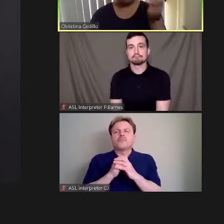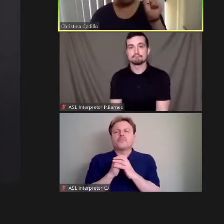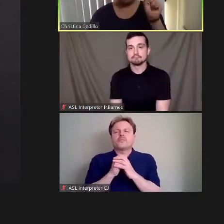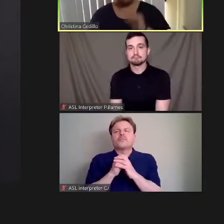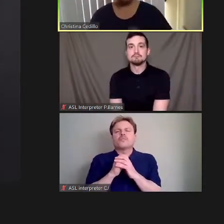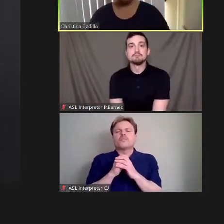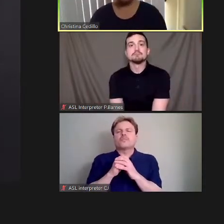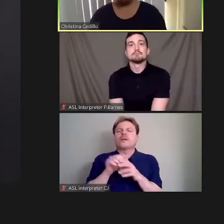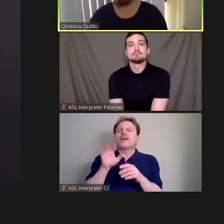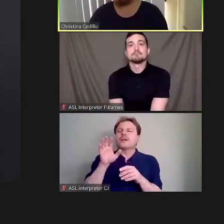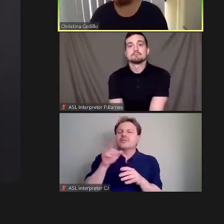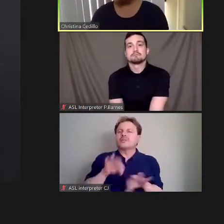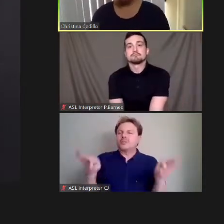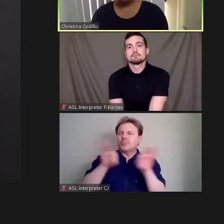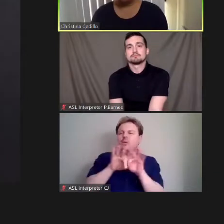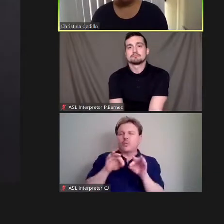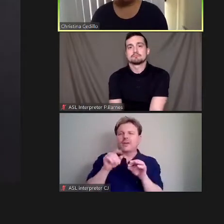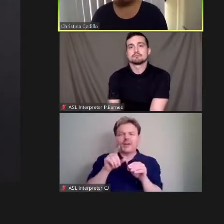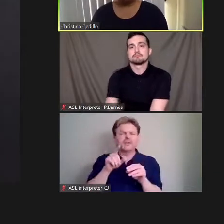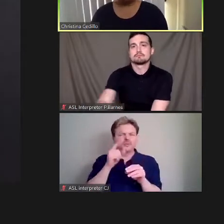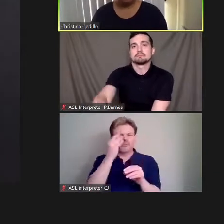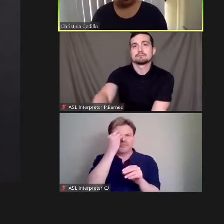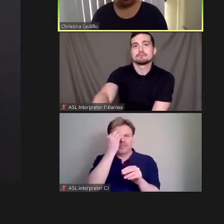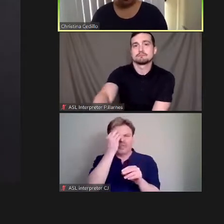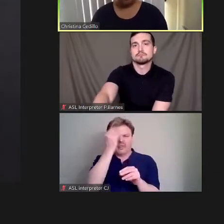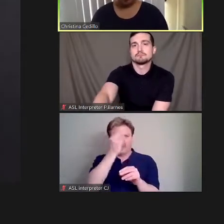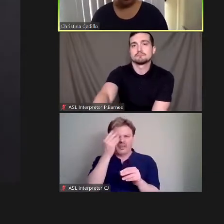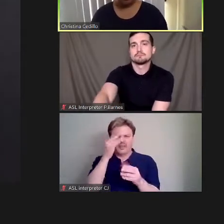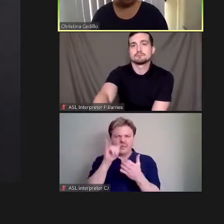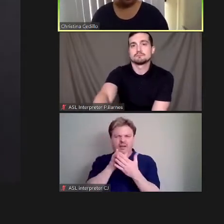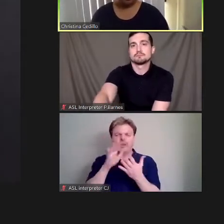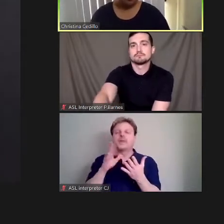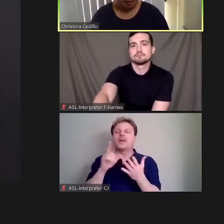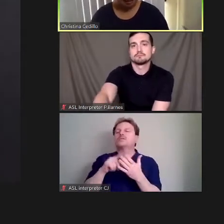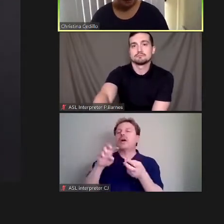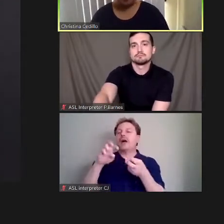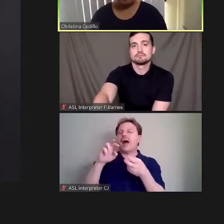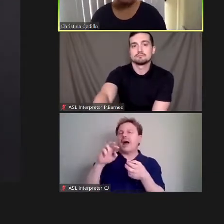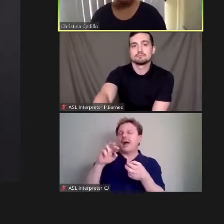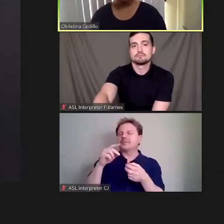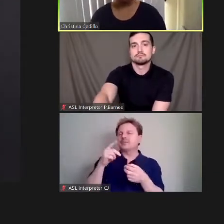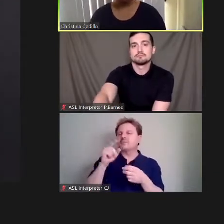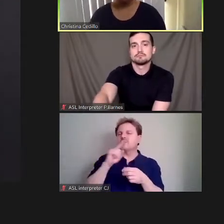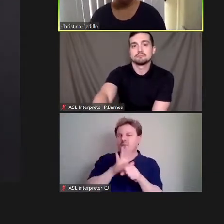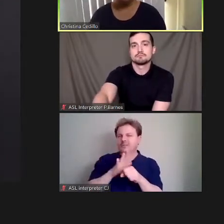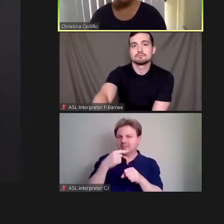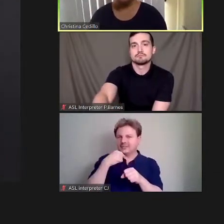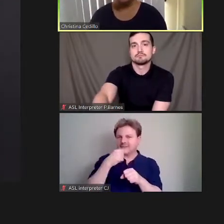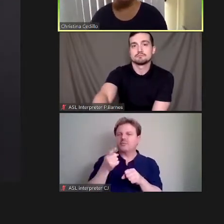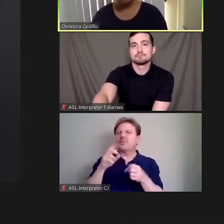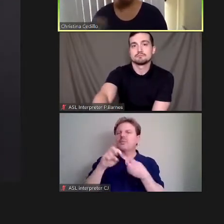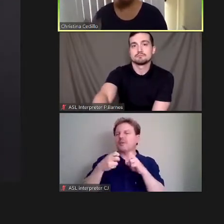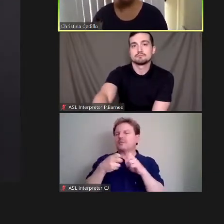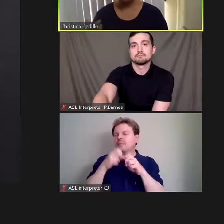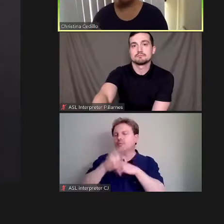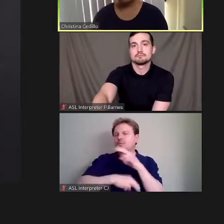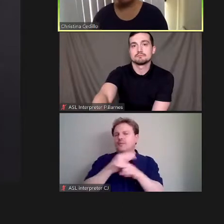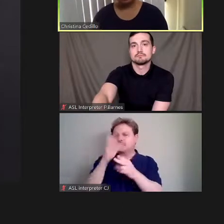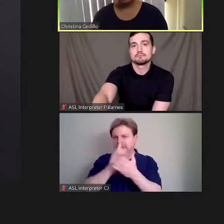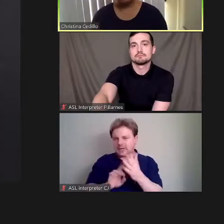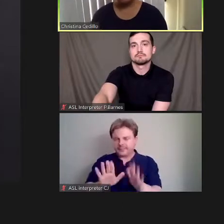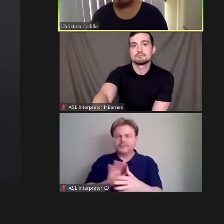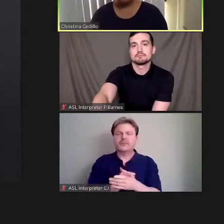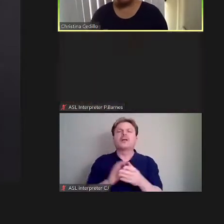really, really think about that. So I promised that I would tell you the problems with universal design. Now, the problem with